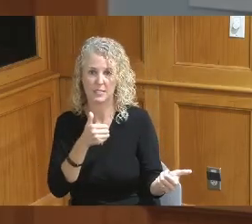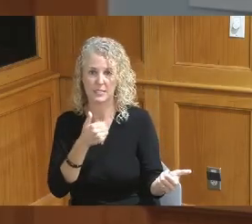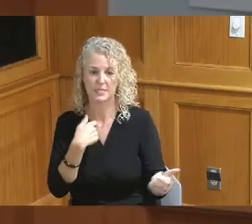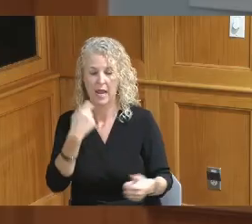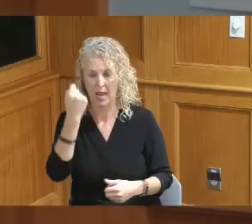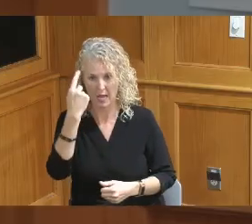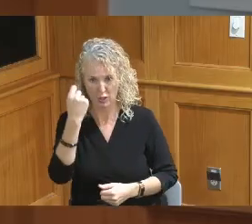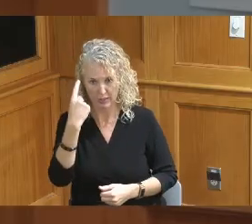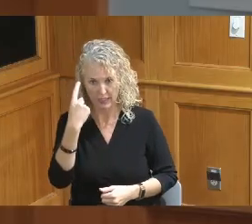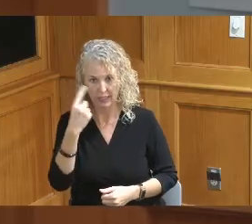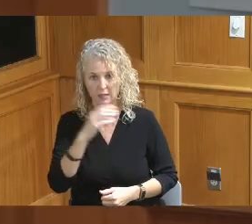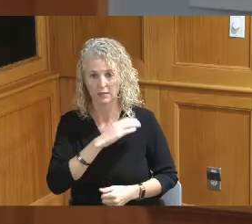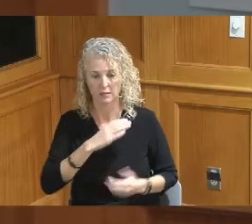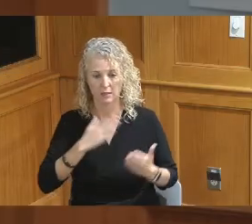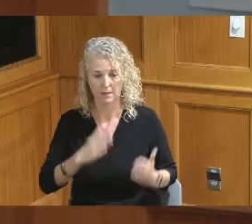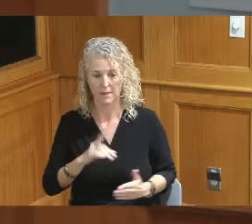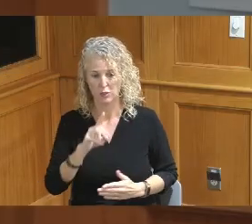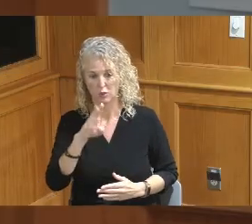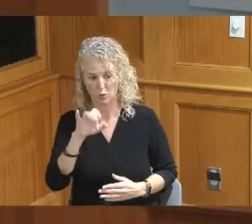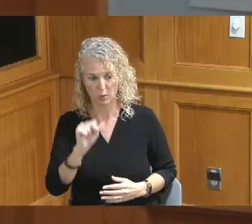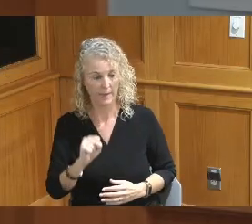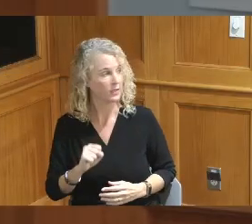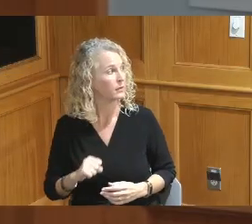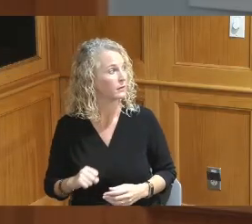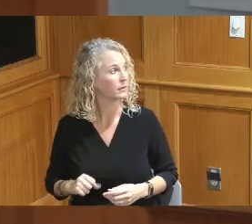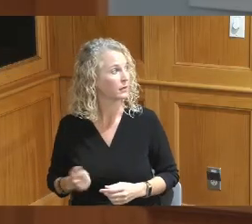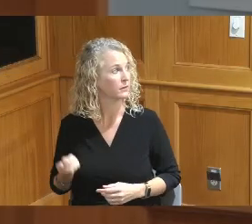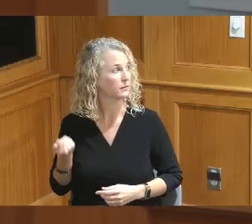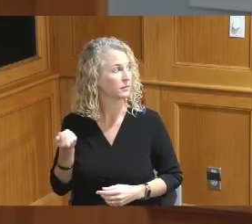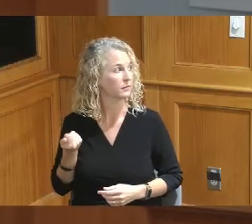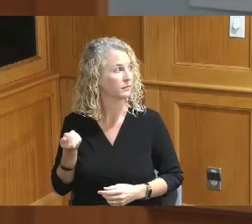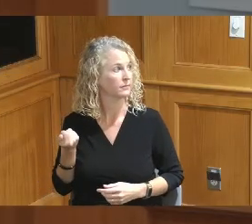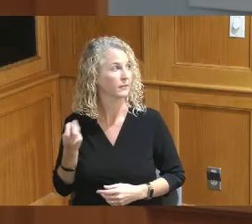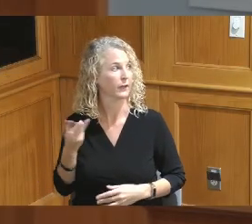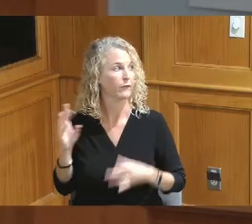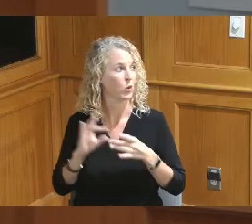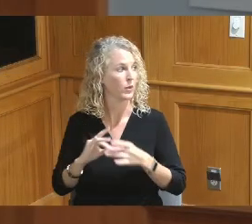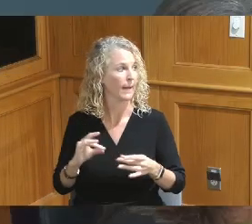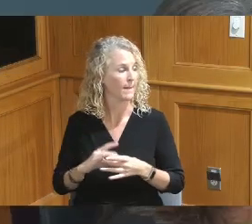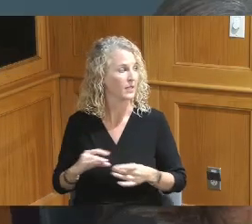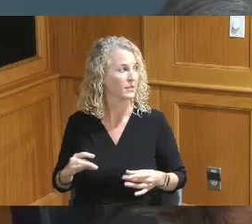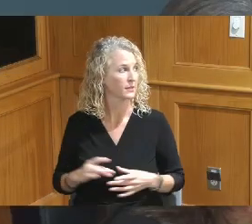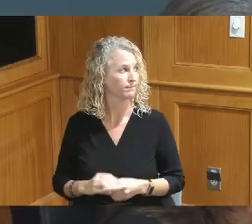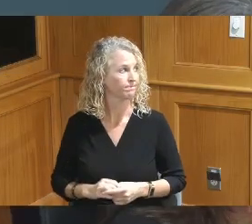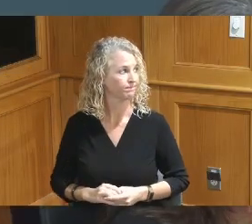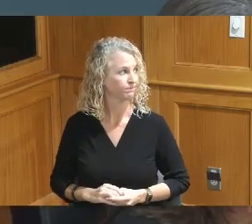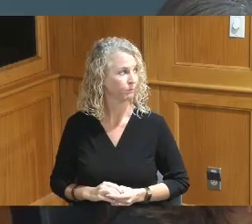I understand, Commissioner Dumas, your view on this. And just a couple more, not long comments, just